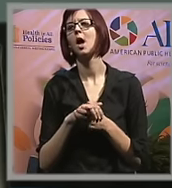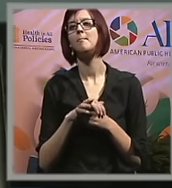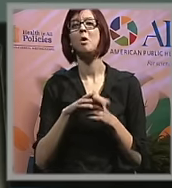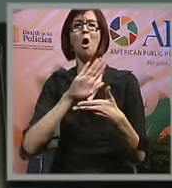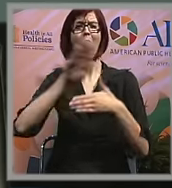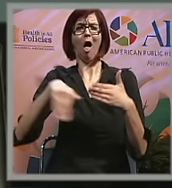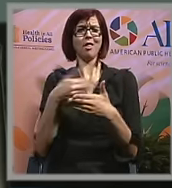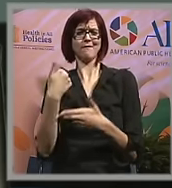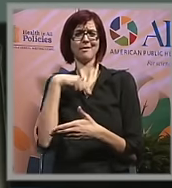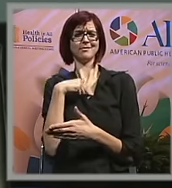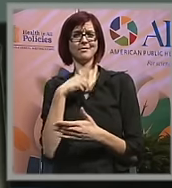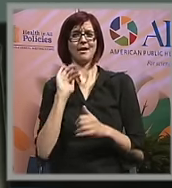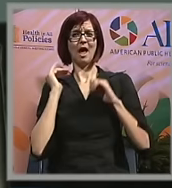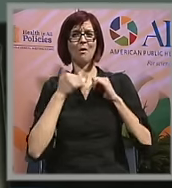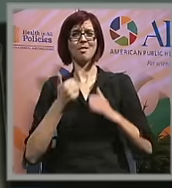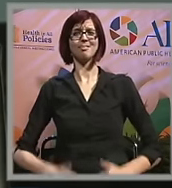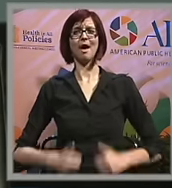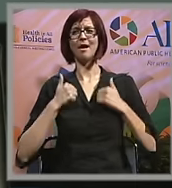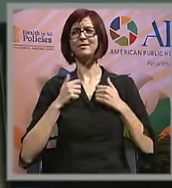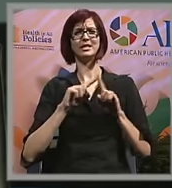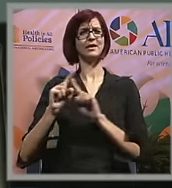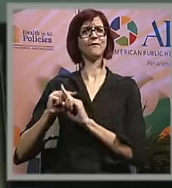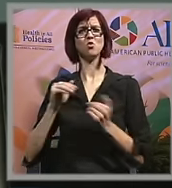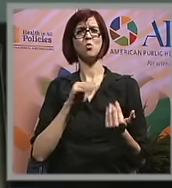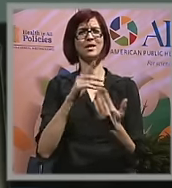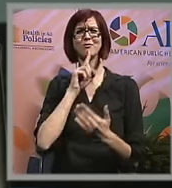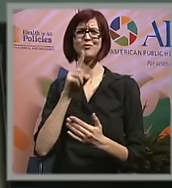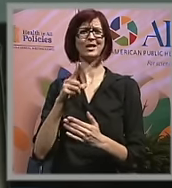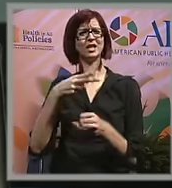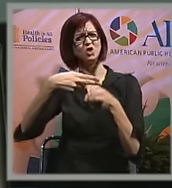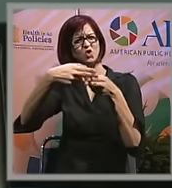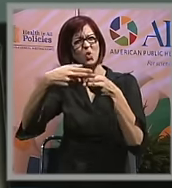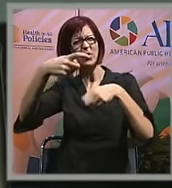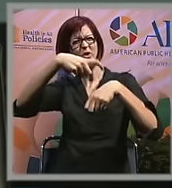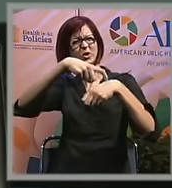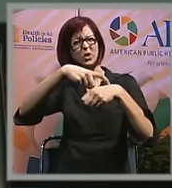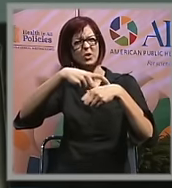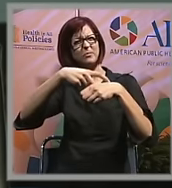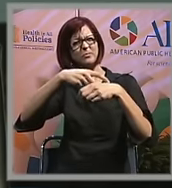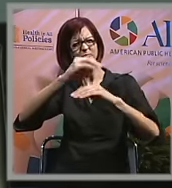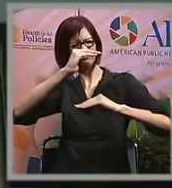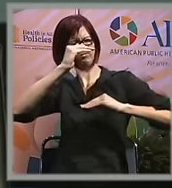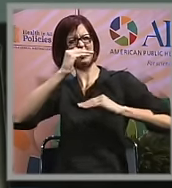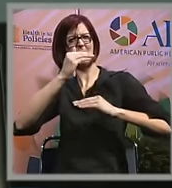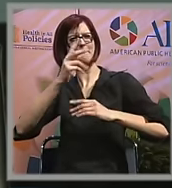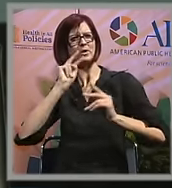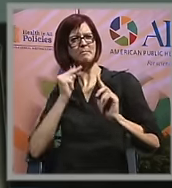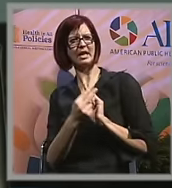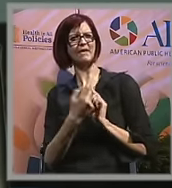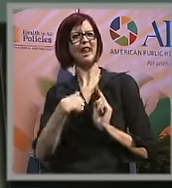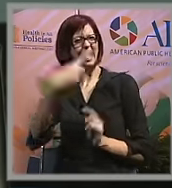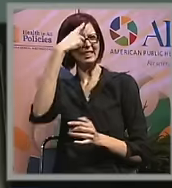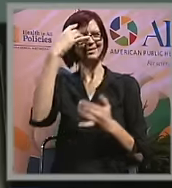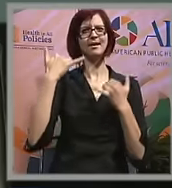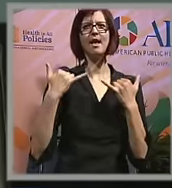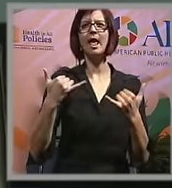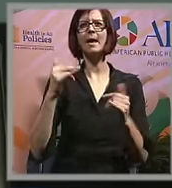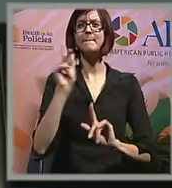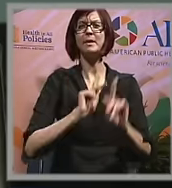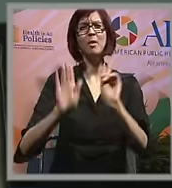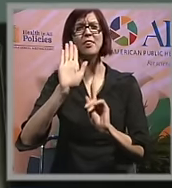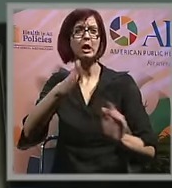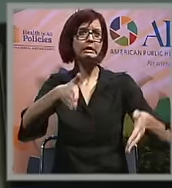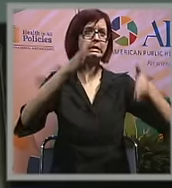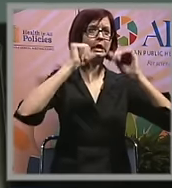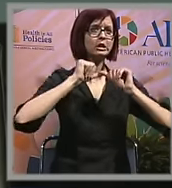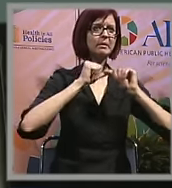All of us in our lives in so many different ways have a very short-term perspective, and I do think that today people's attention span